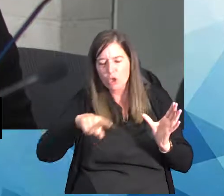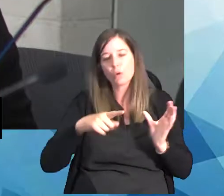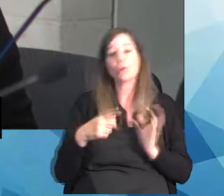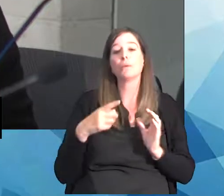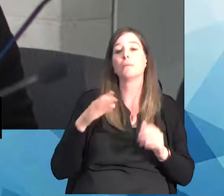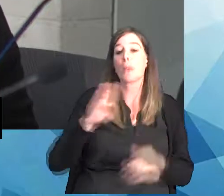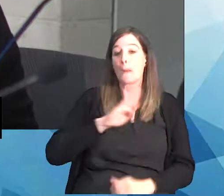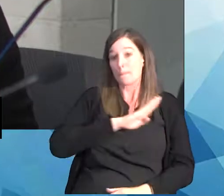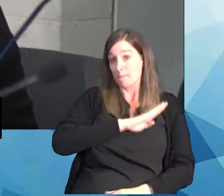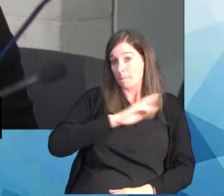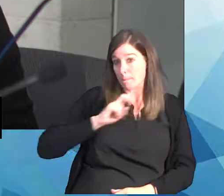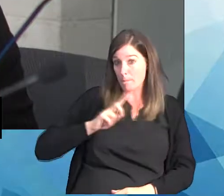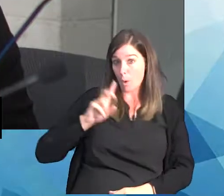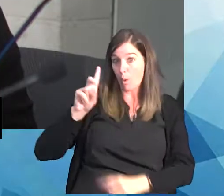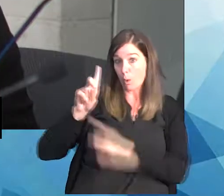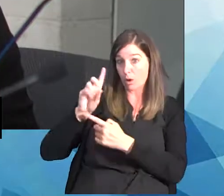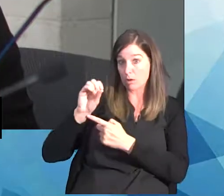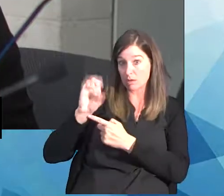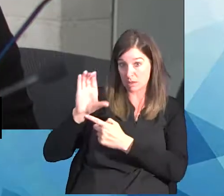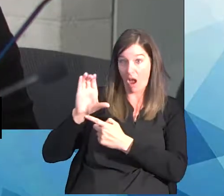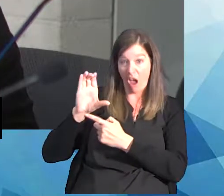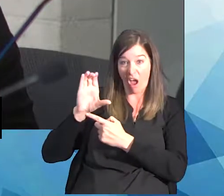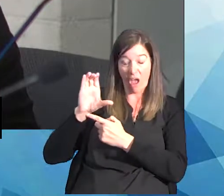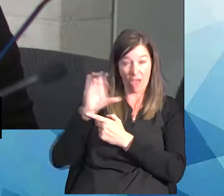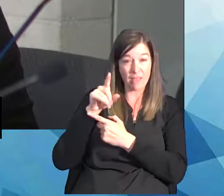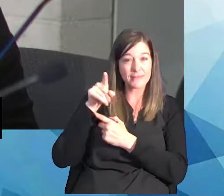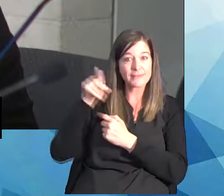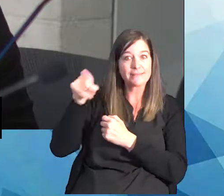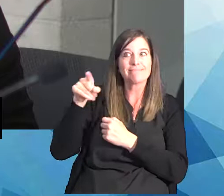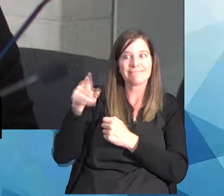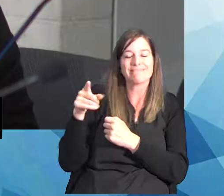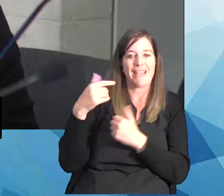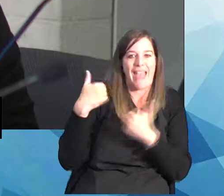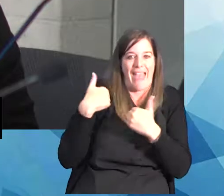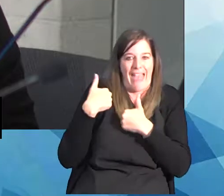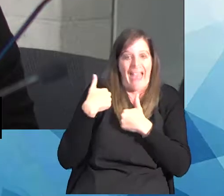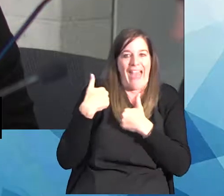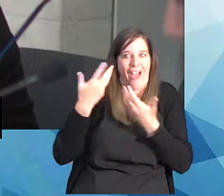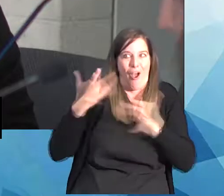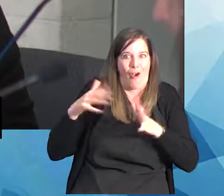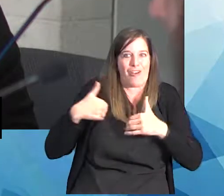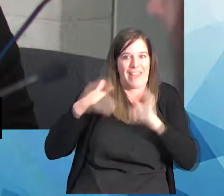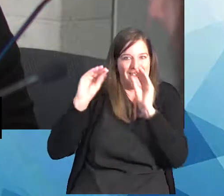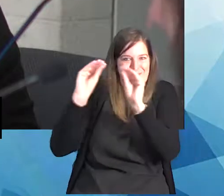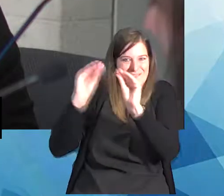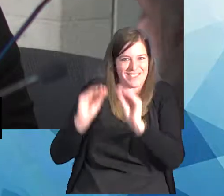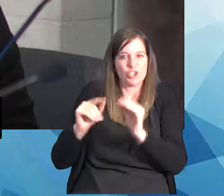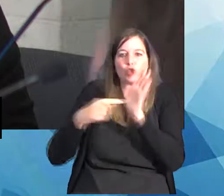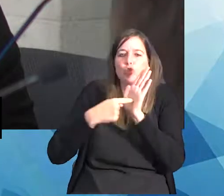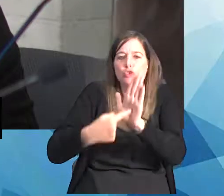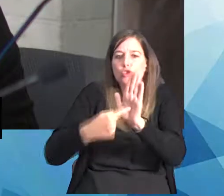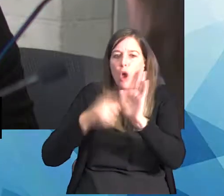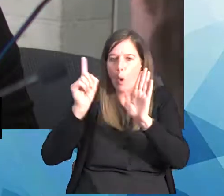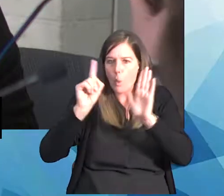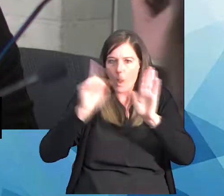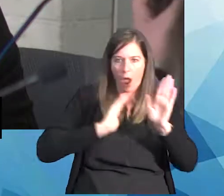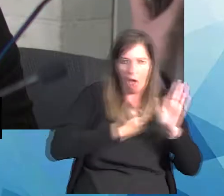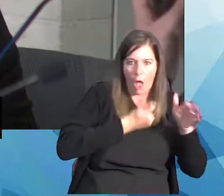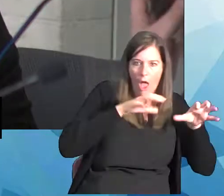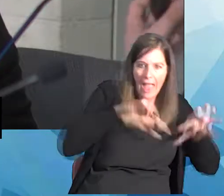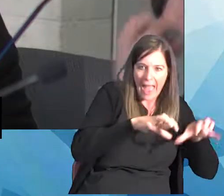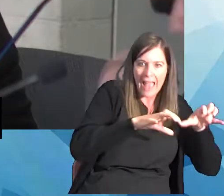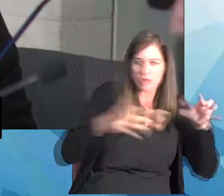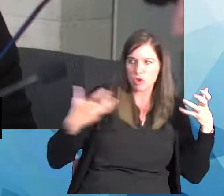meetings, that has some of those capabilities built in. Letitia showed me how she could do